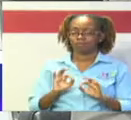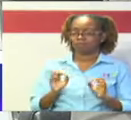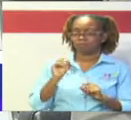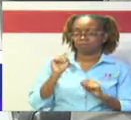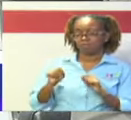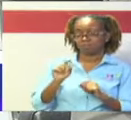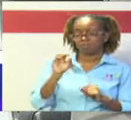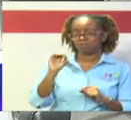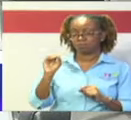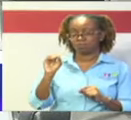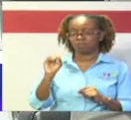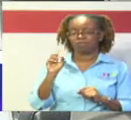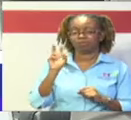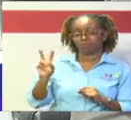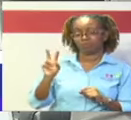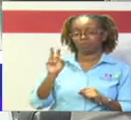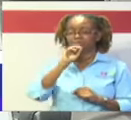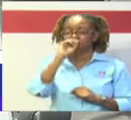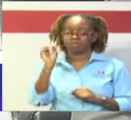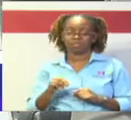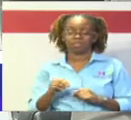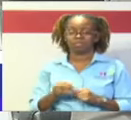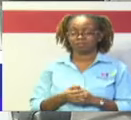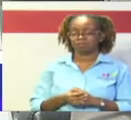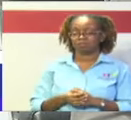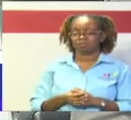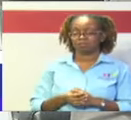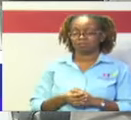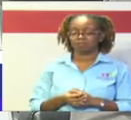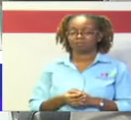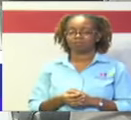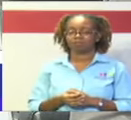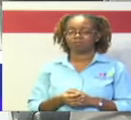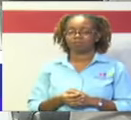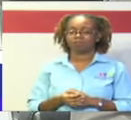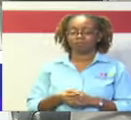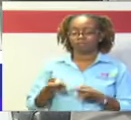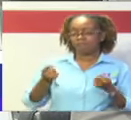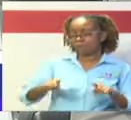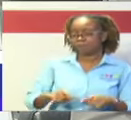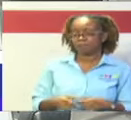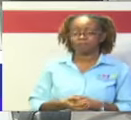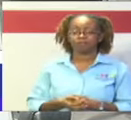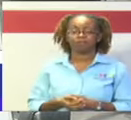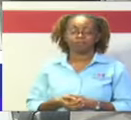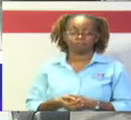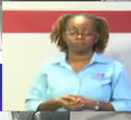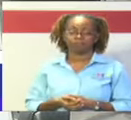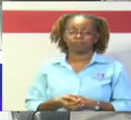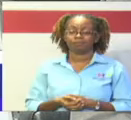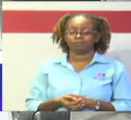0.02%, so that's 0.02% of the total